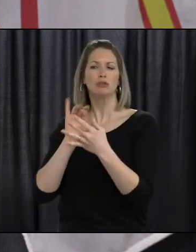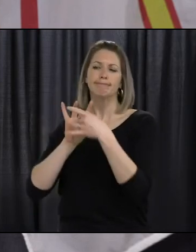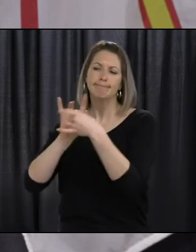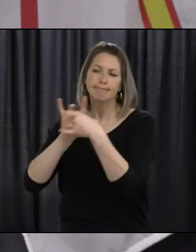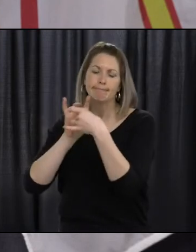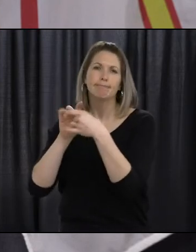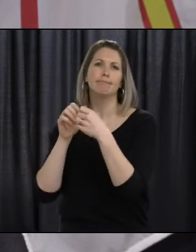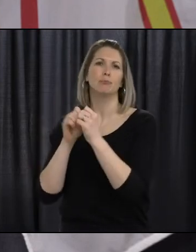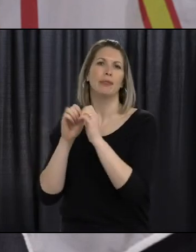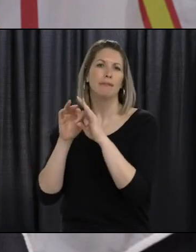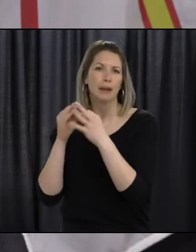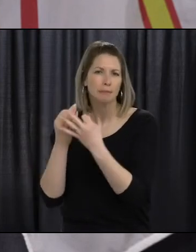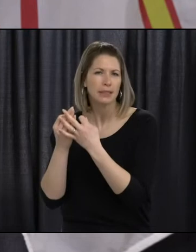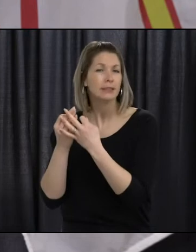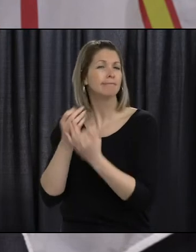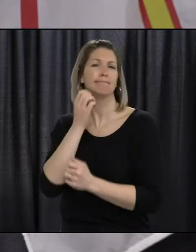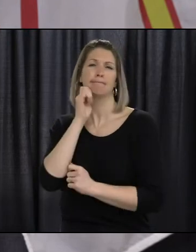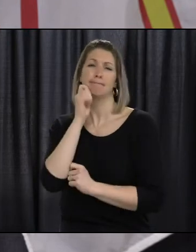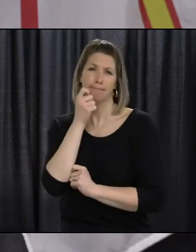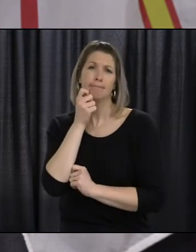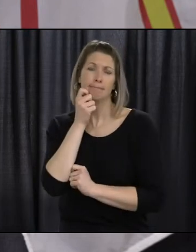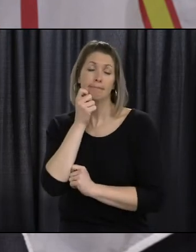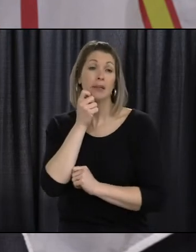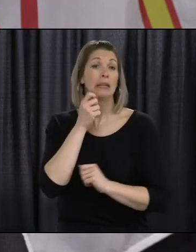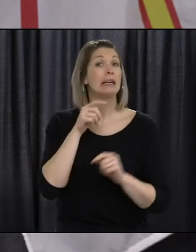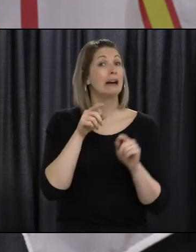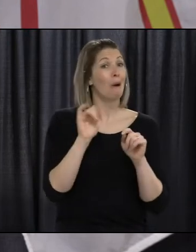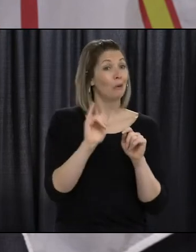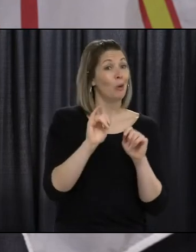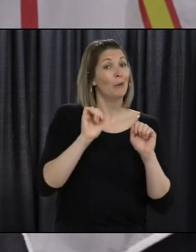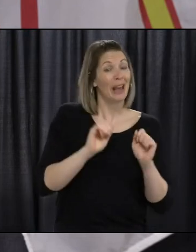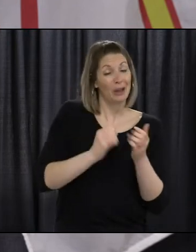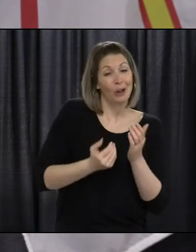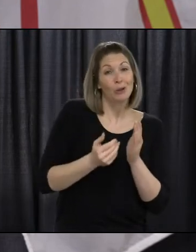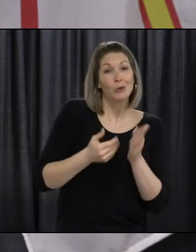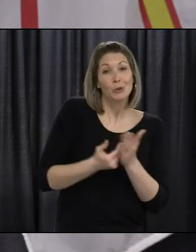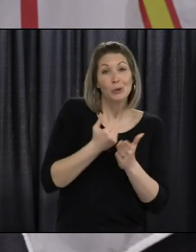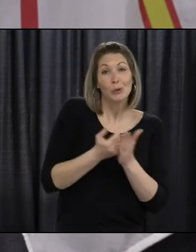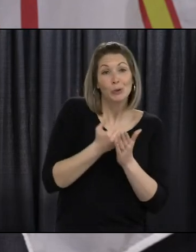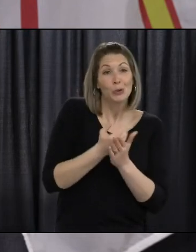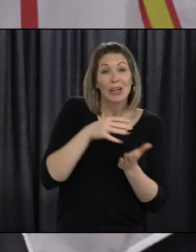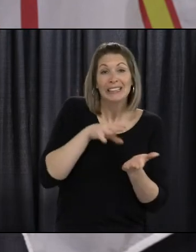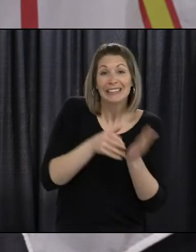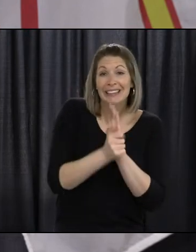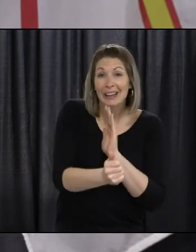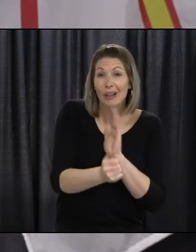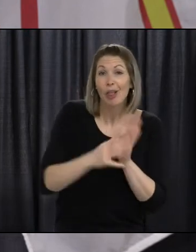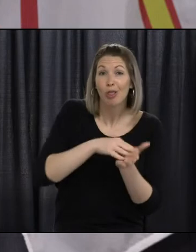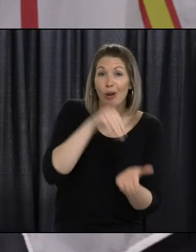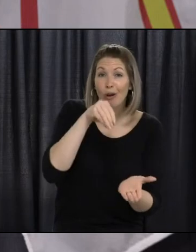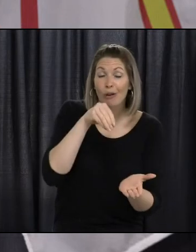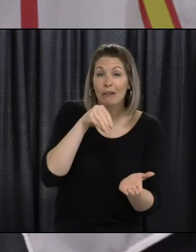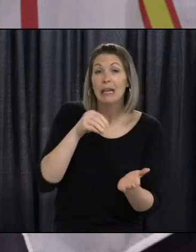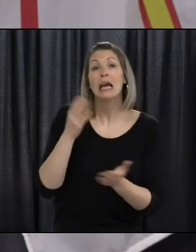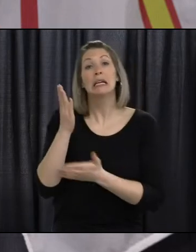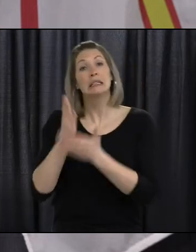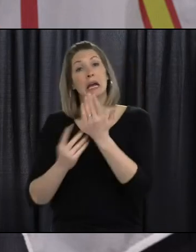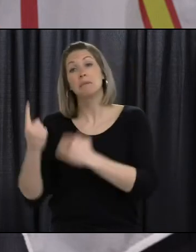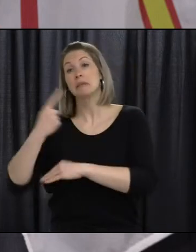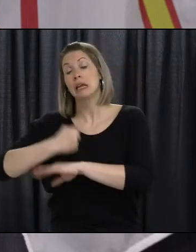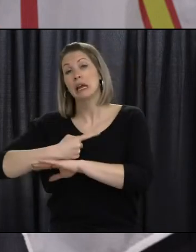quality time with each other, learning new things and growing together. Even on days with dark clouds, I hope we can all look